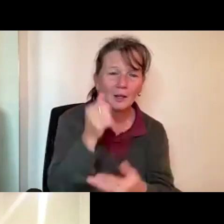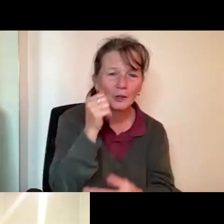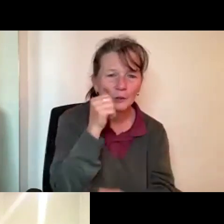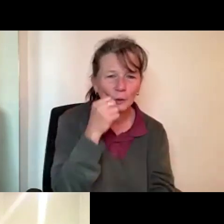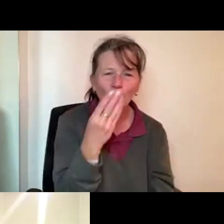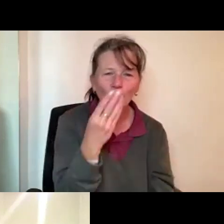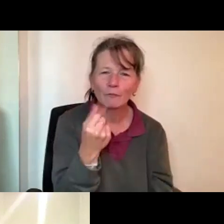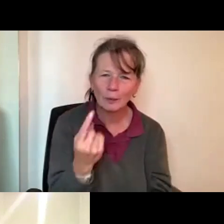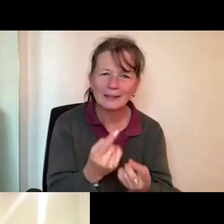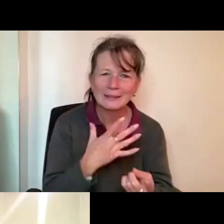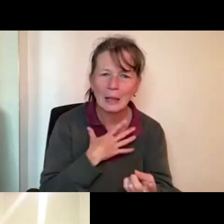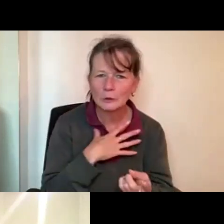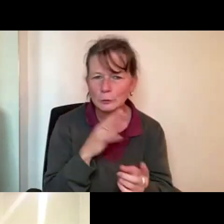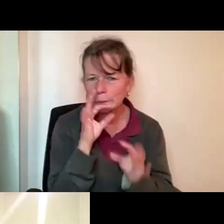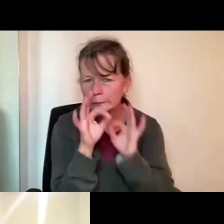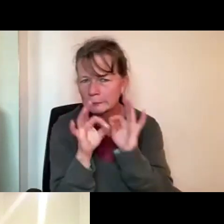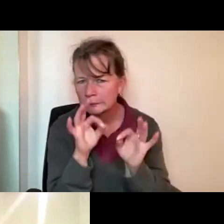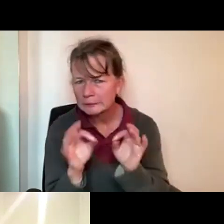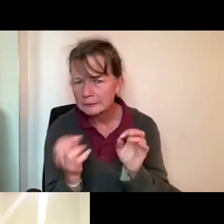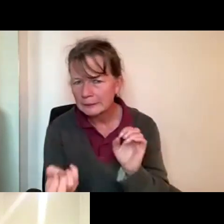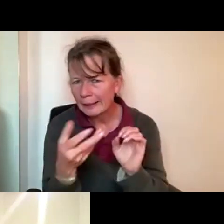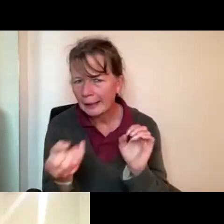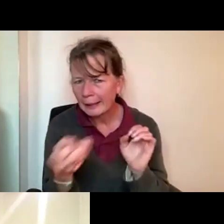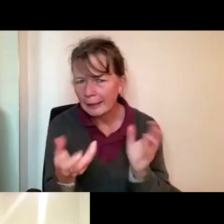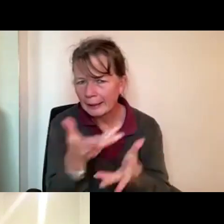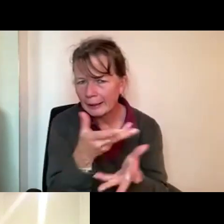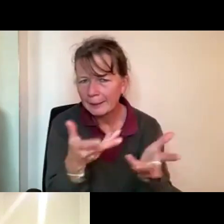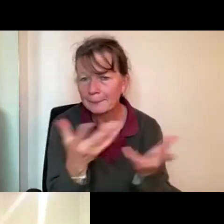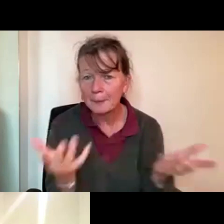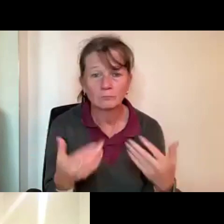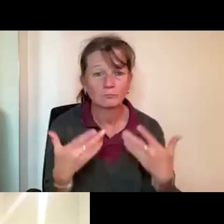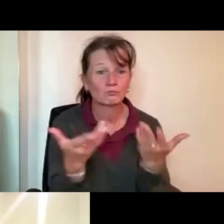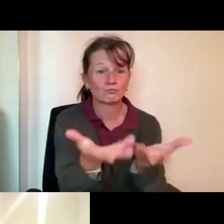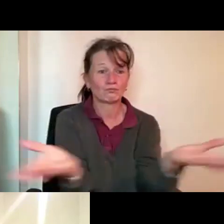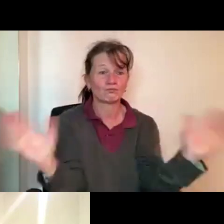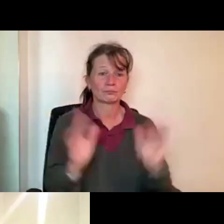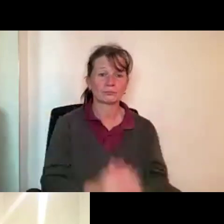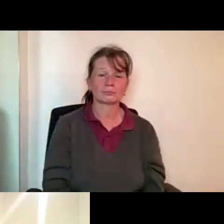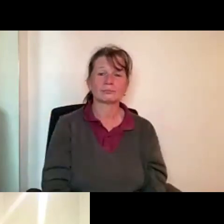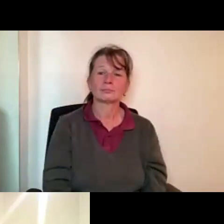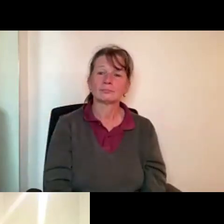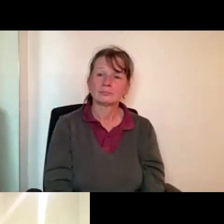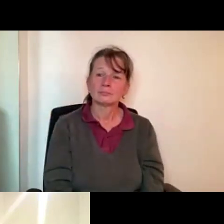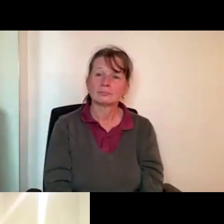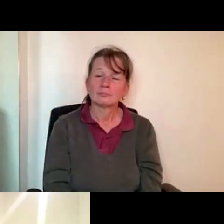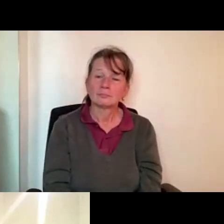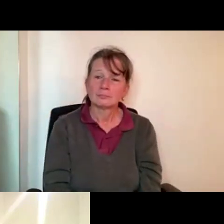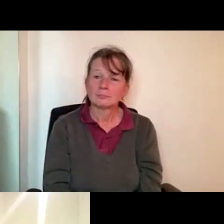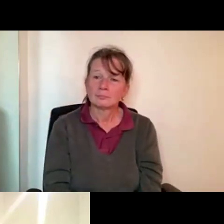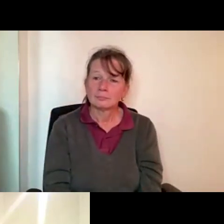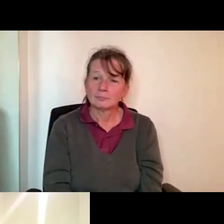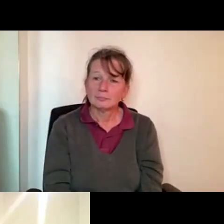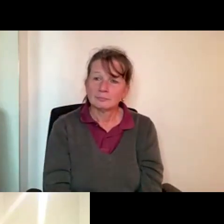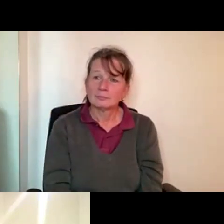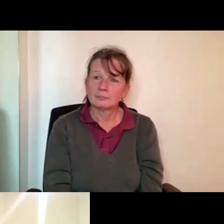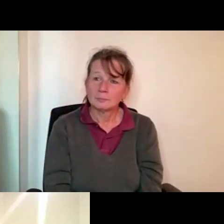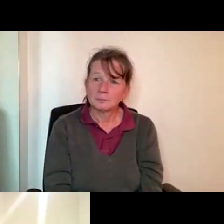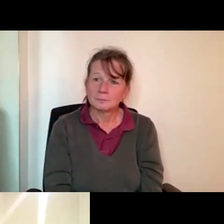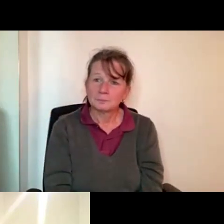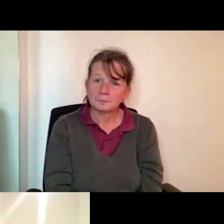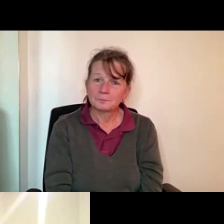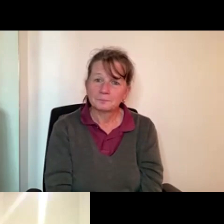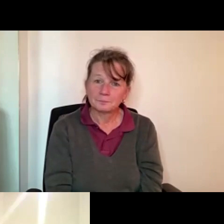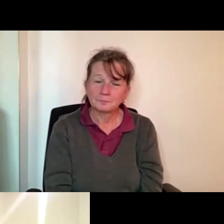like to get to in the chat, but perhaps if like we said at the